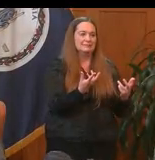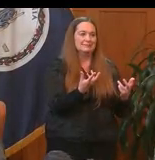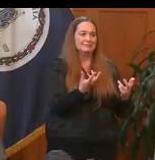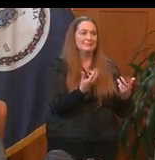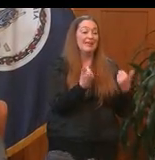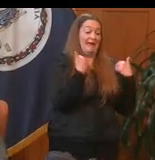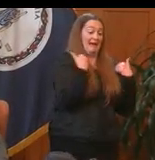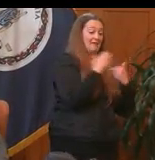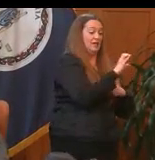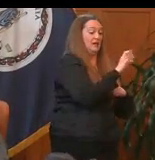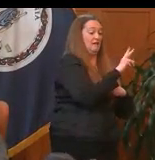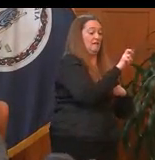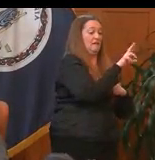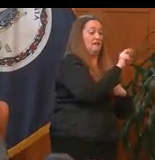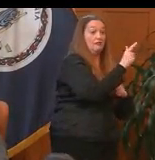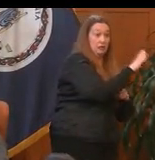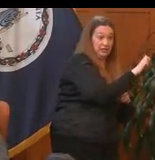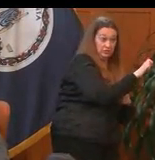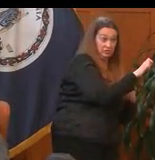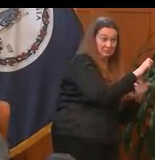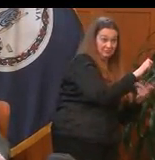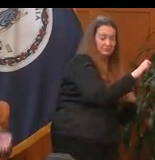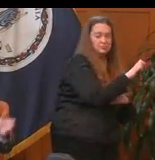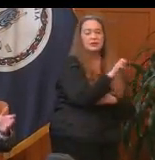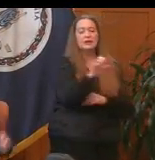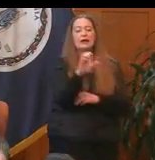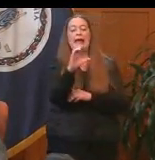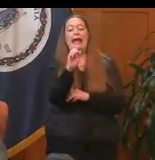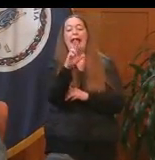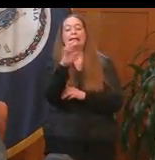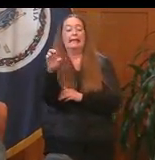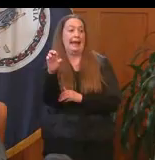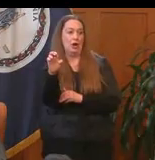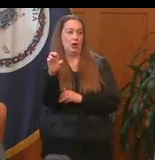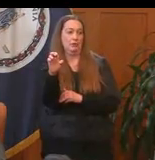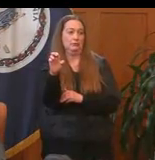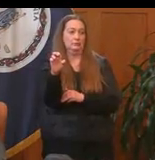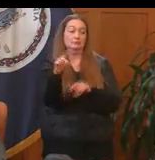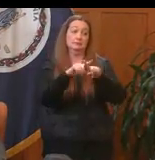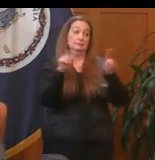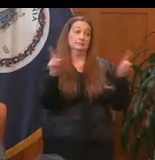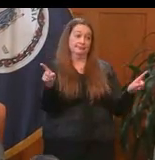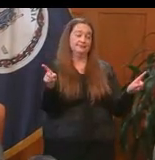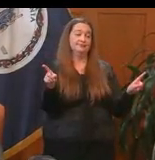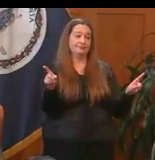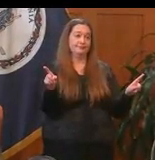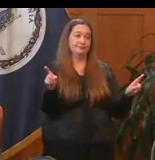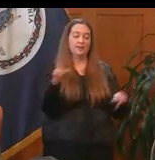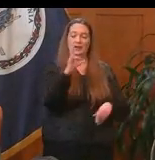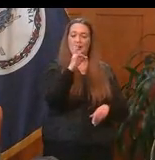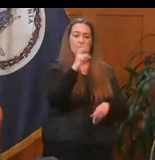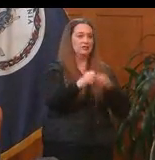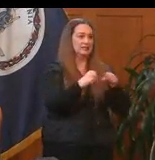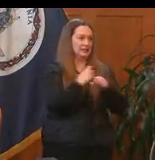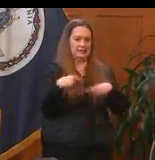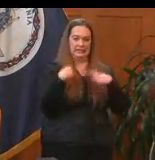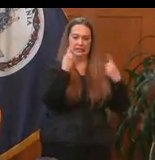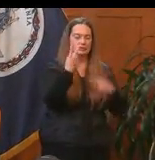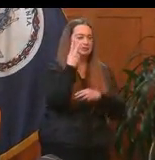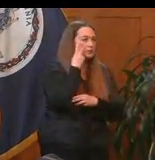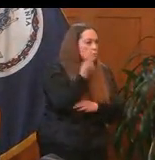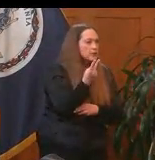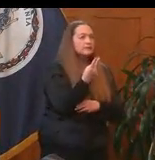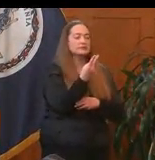care. And so what we've seen in the last 7 years is premiums skyrocketing,